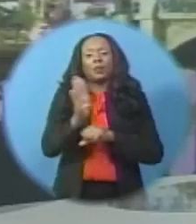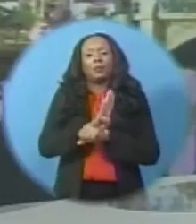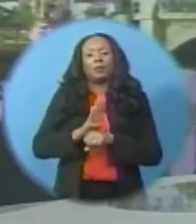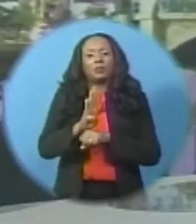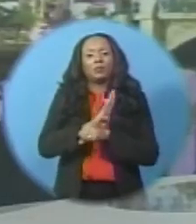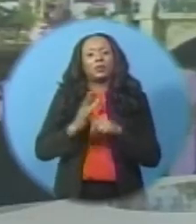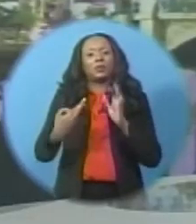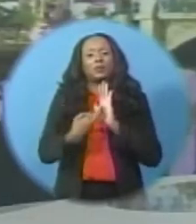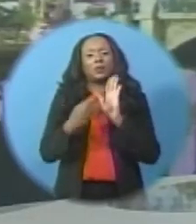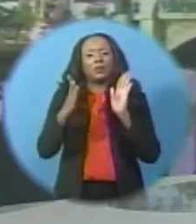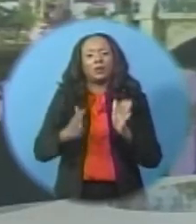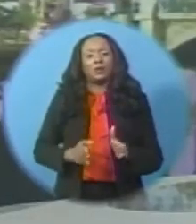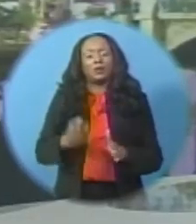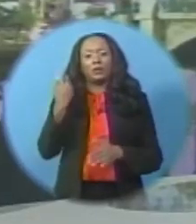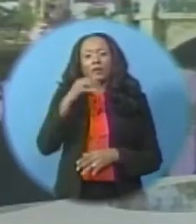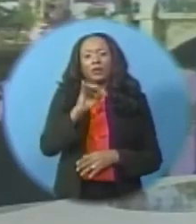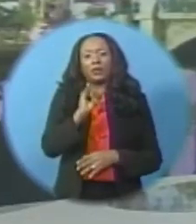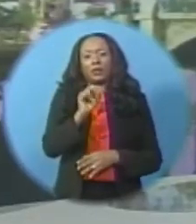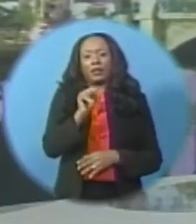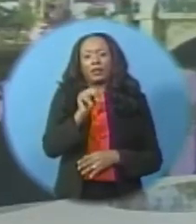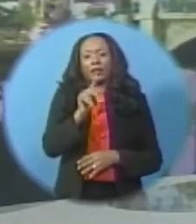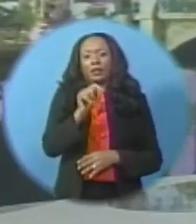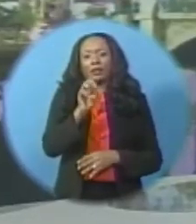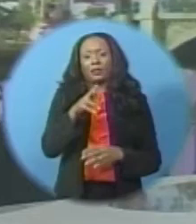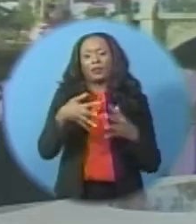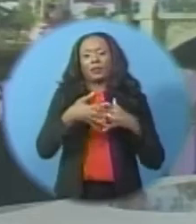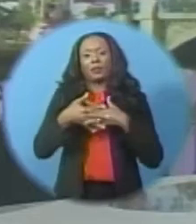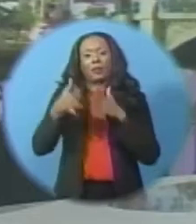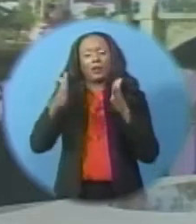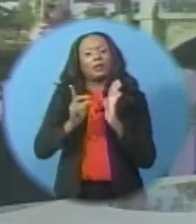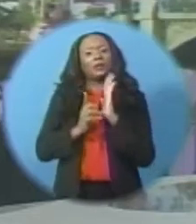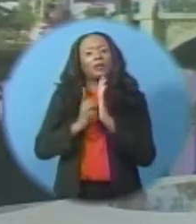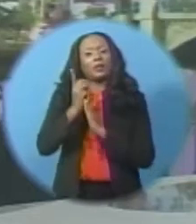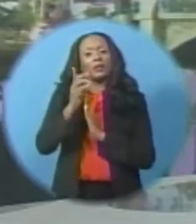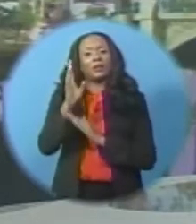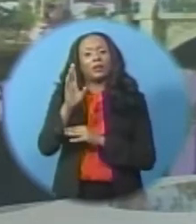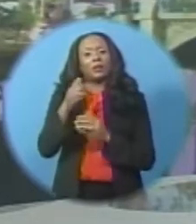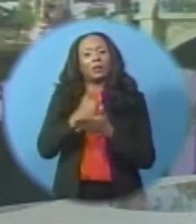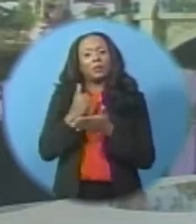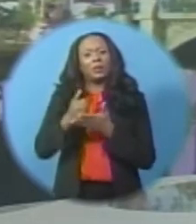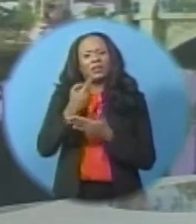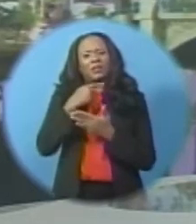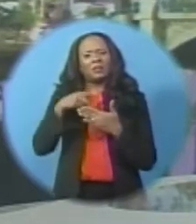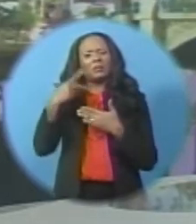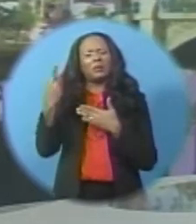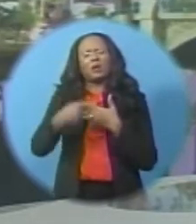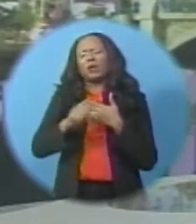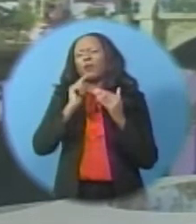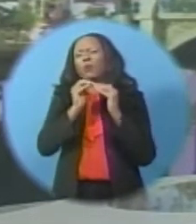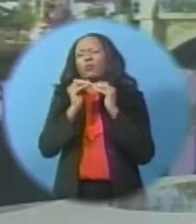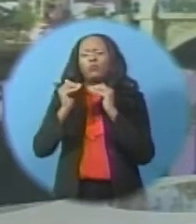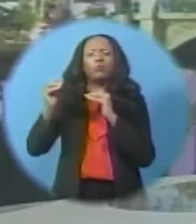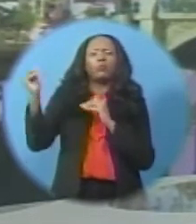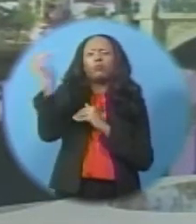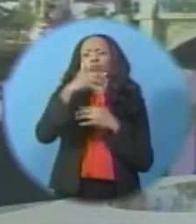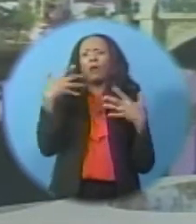Barbados country representative of the Inter-American Development Bank, Juan Carlos de la Vinas, says the program